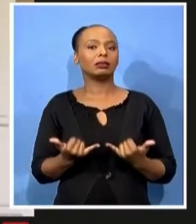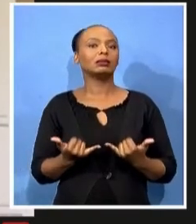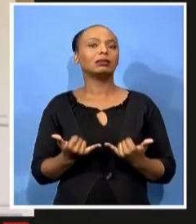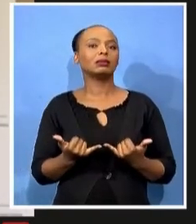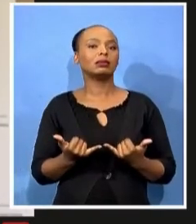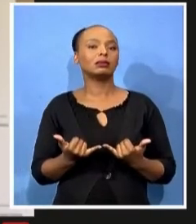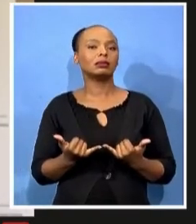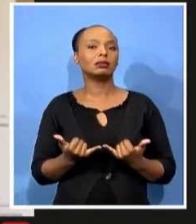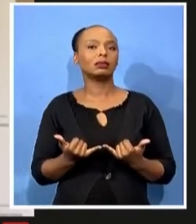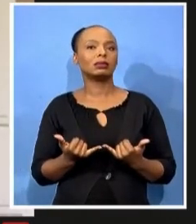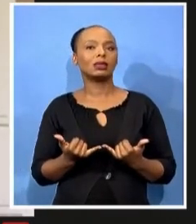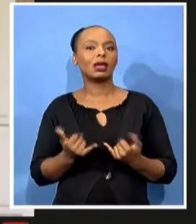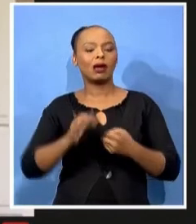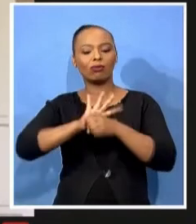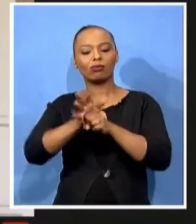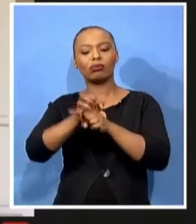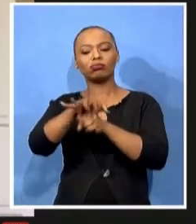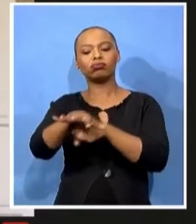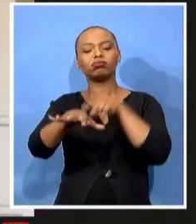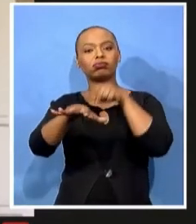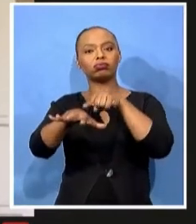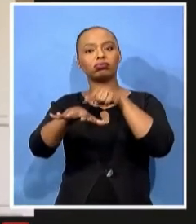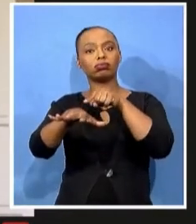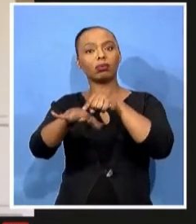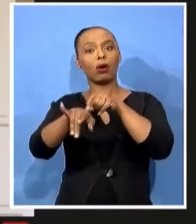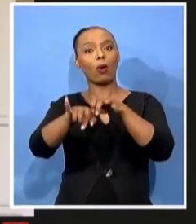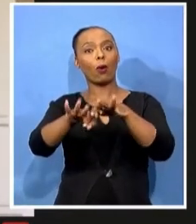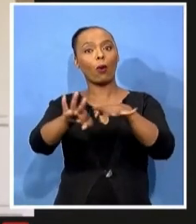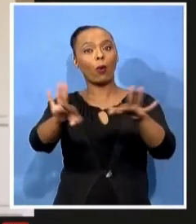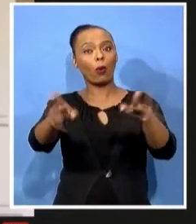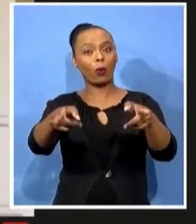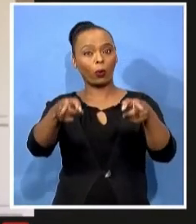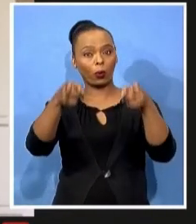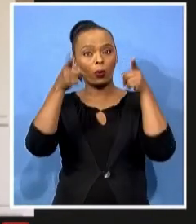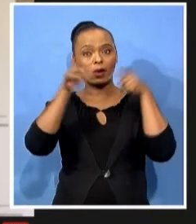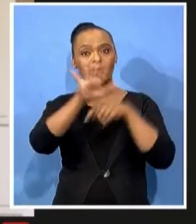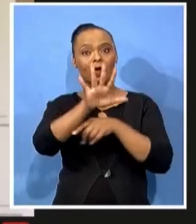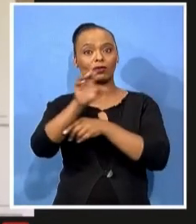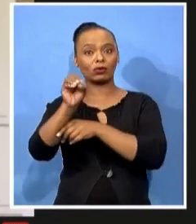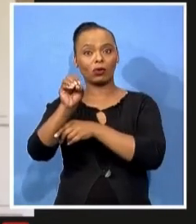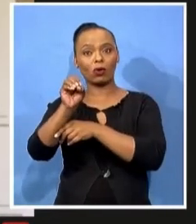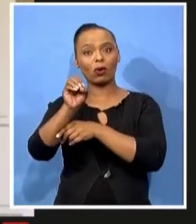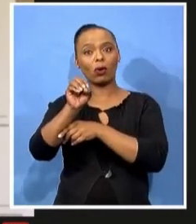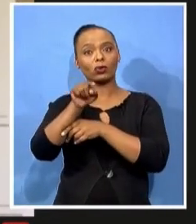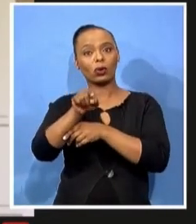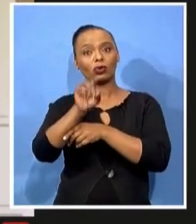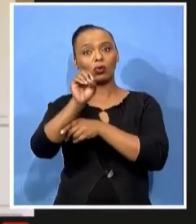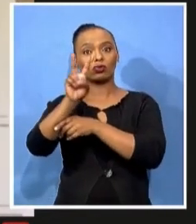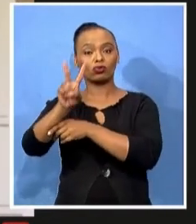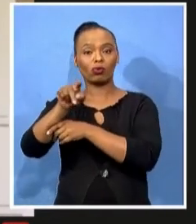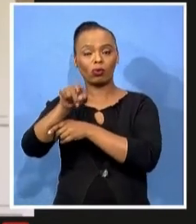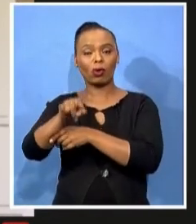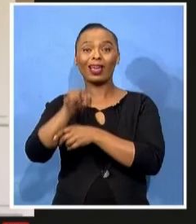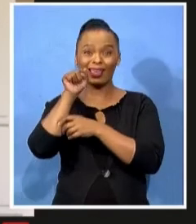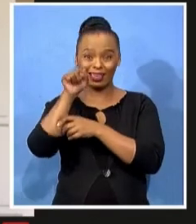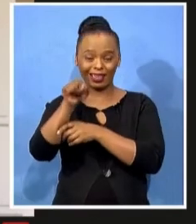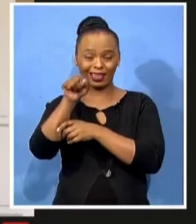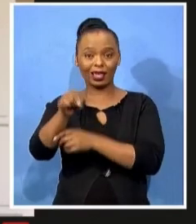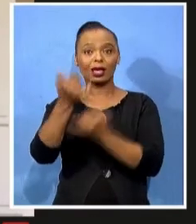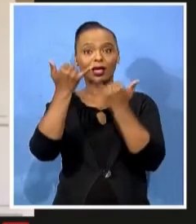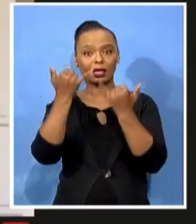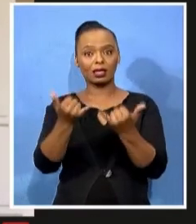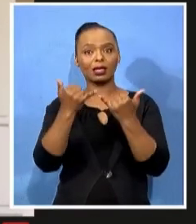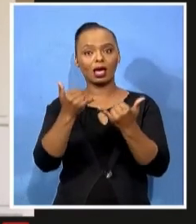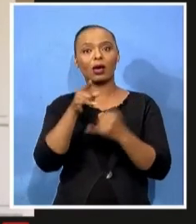a variant which we call 501.v2, which is basically an indication of a slight change in the structure of the